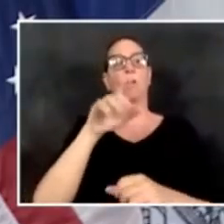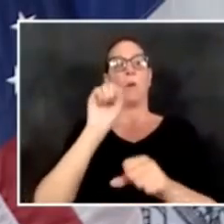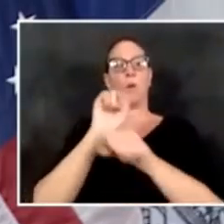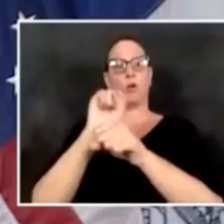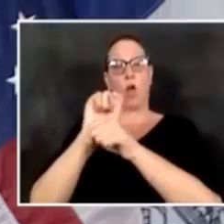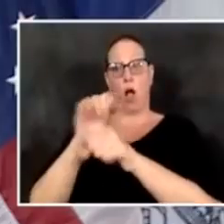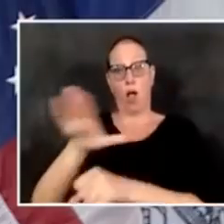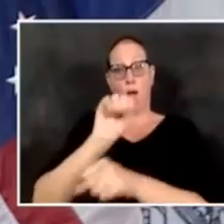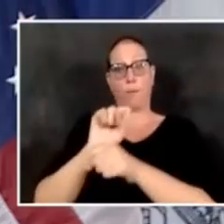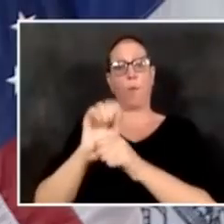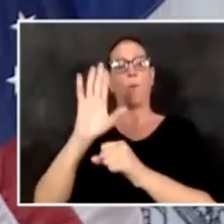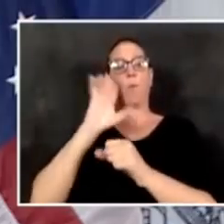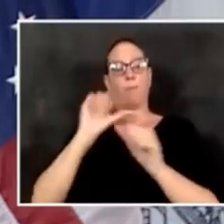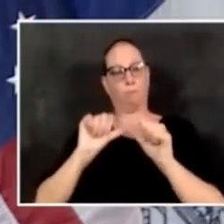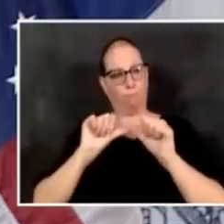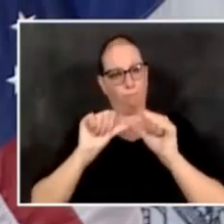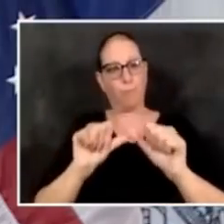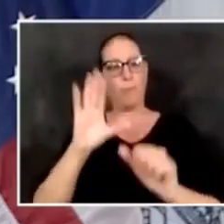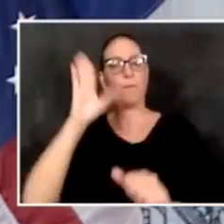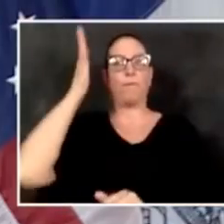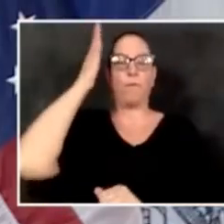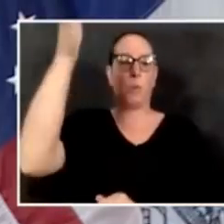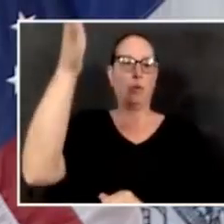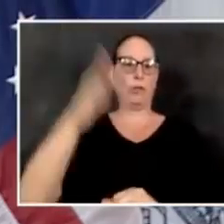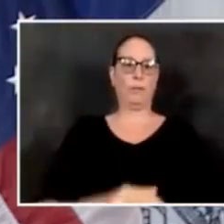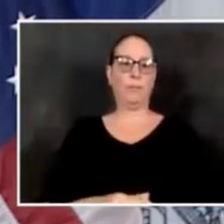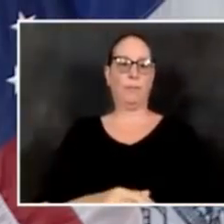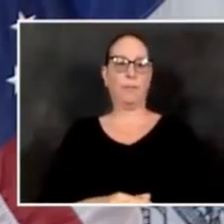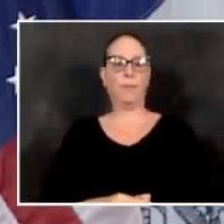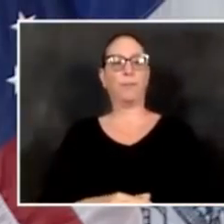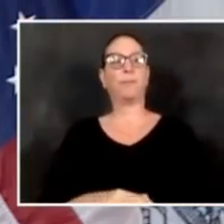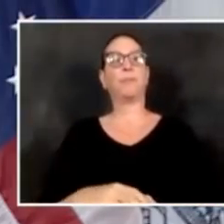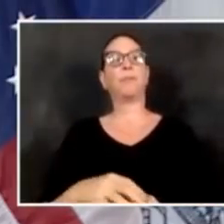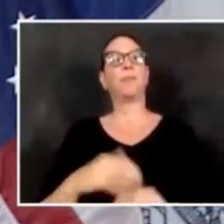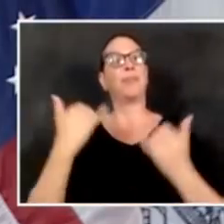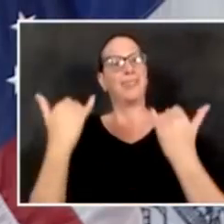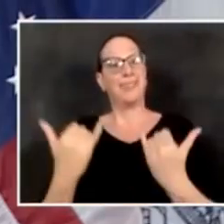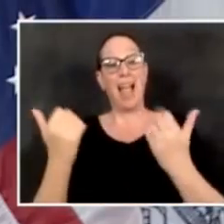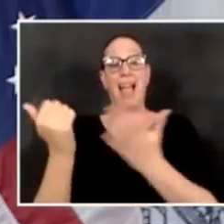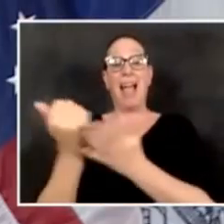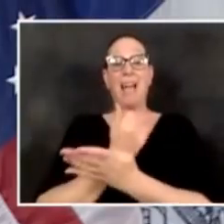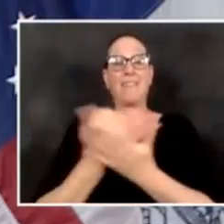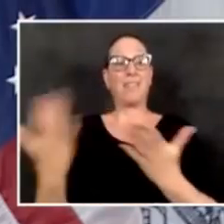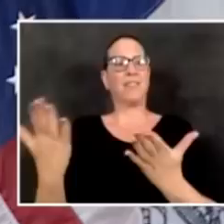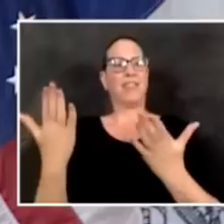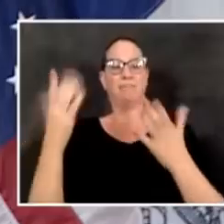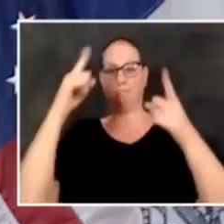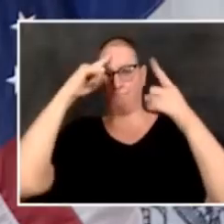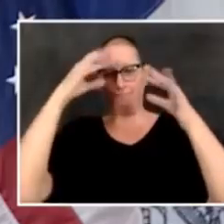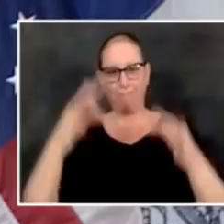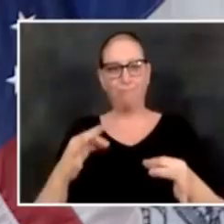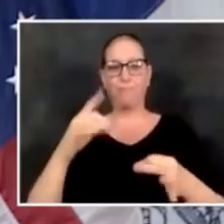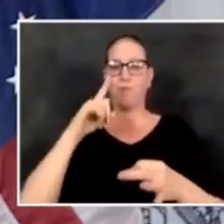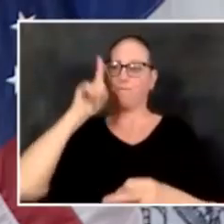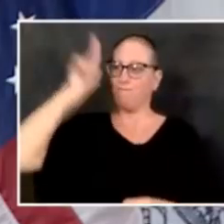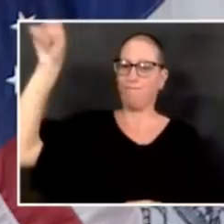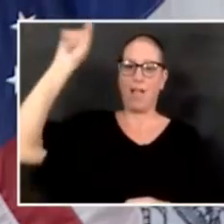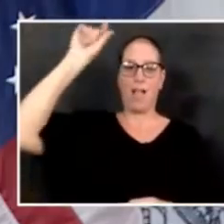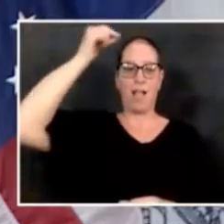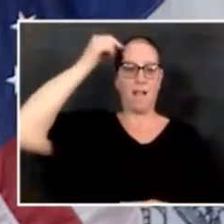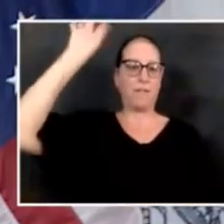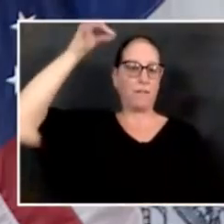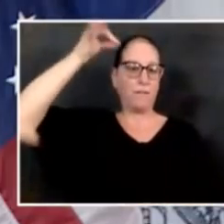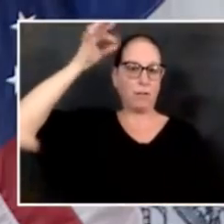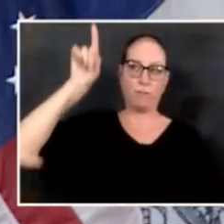balance in the discussions happening right now in Washington, D.C. I want people to feel this very personally.